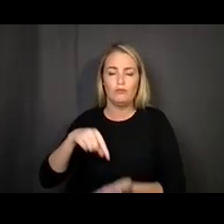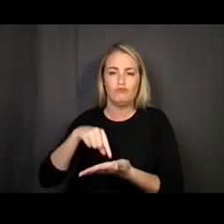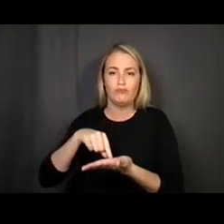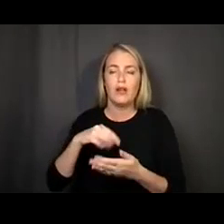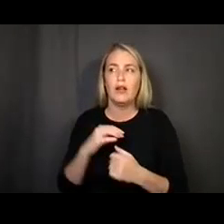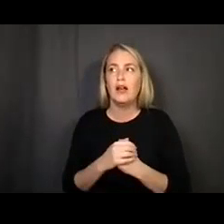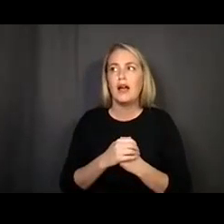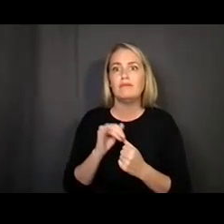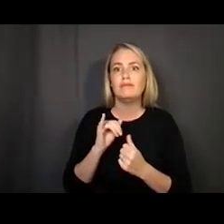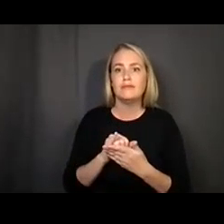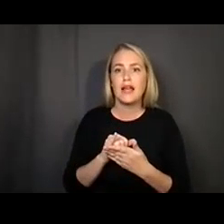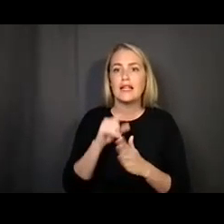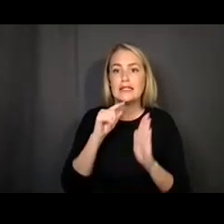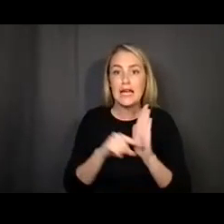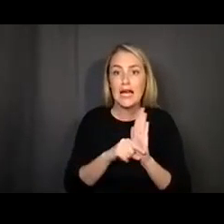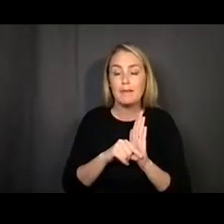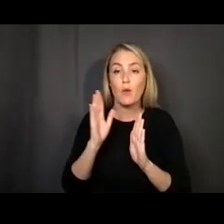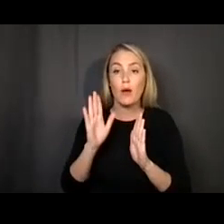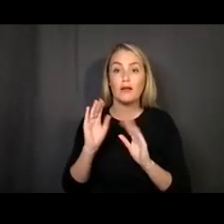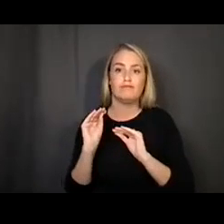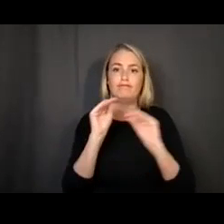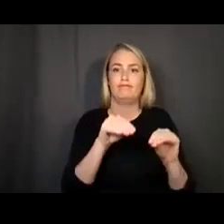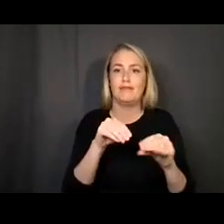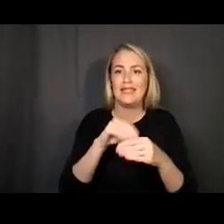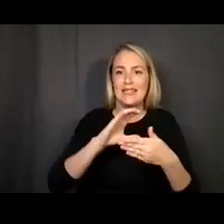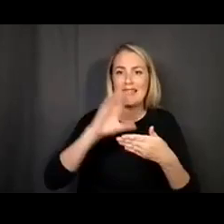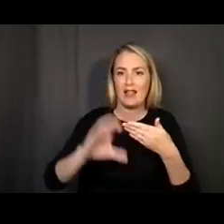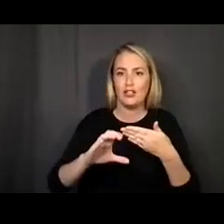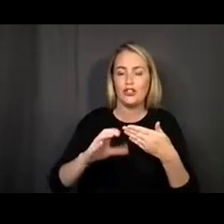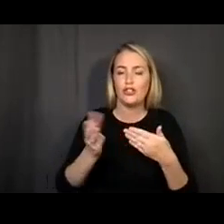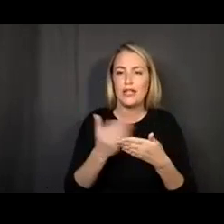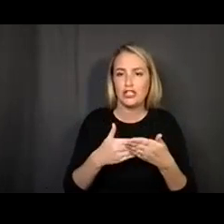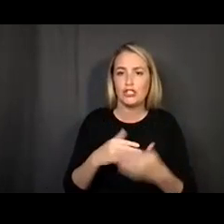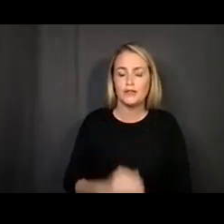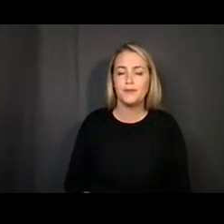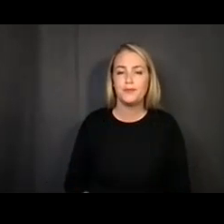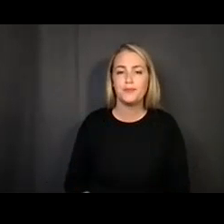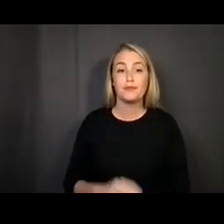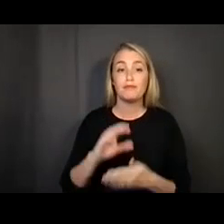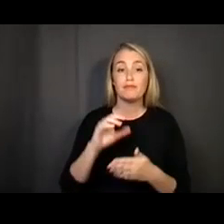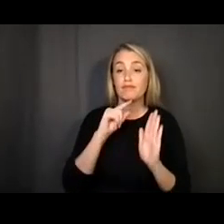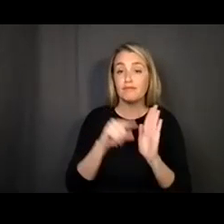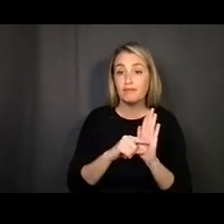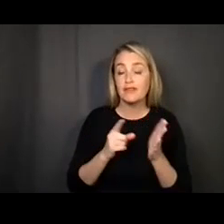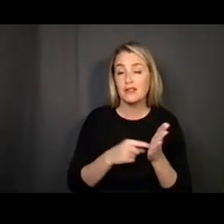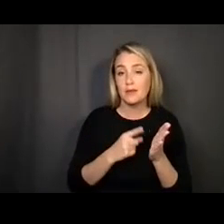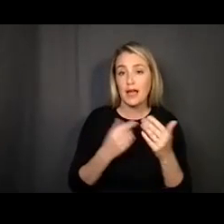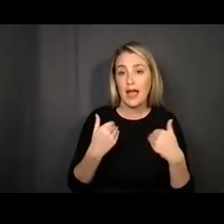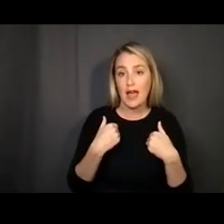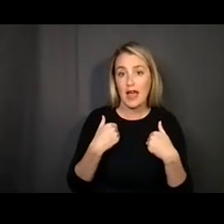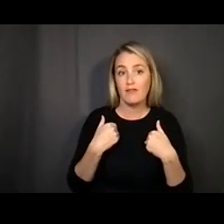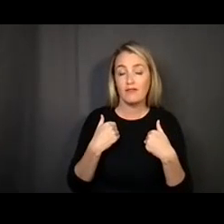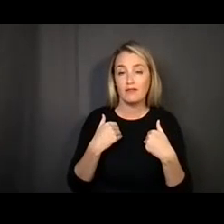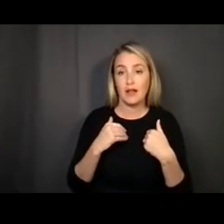the assignment in the calendar section. Assignments sometimes they have a way to